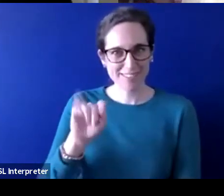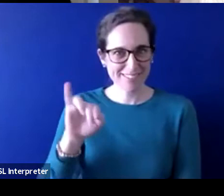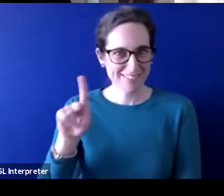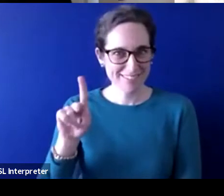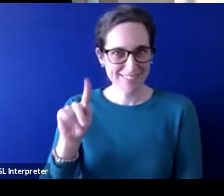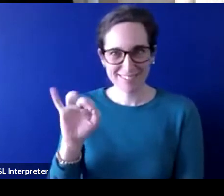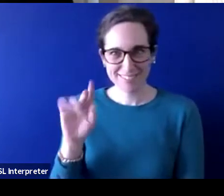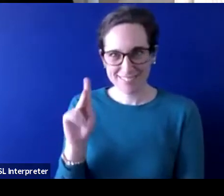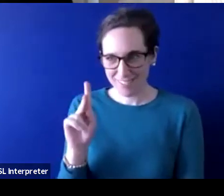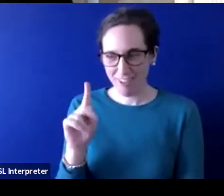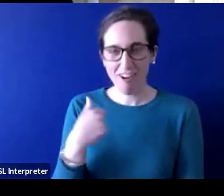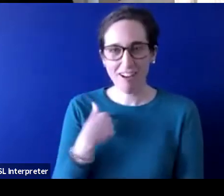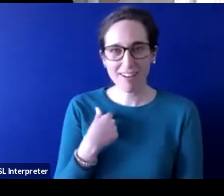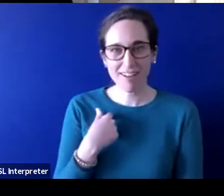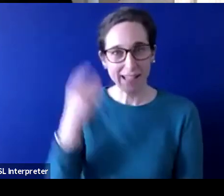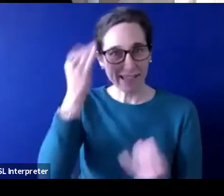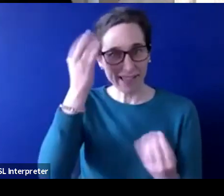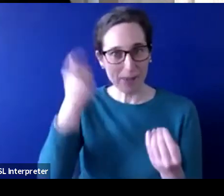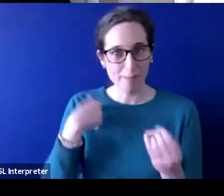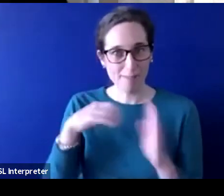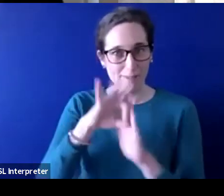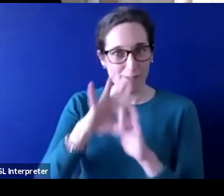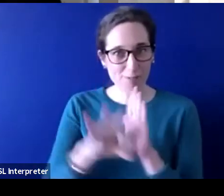of algorithms to,